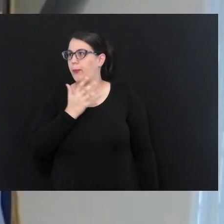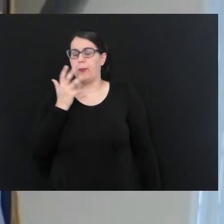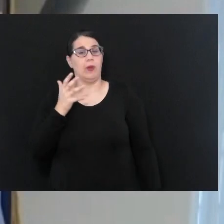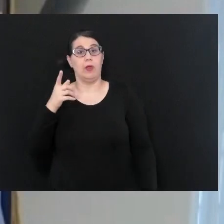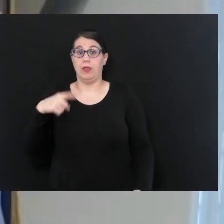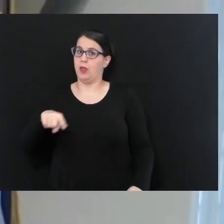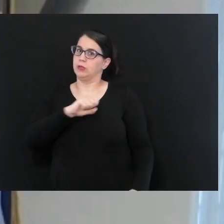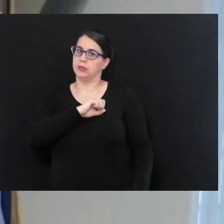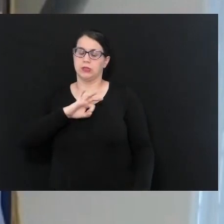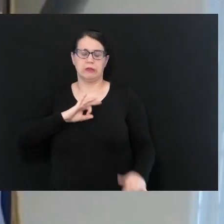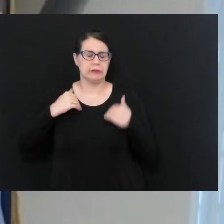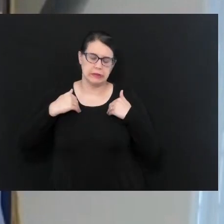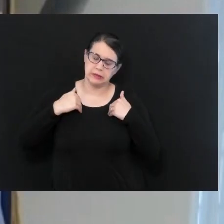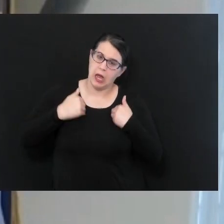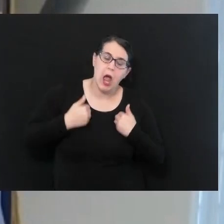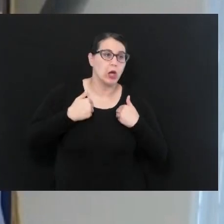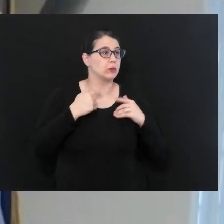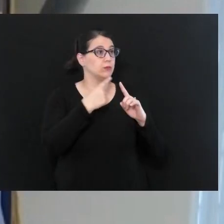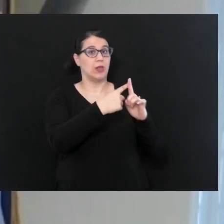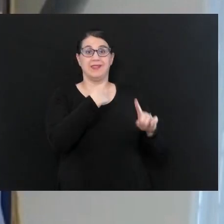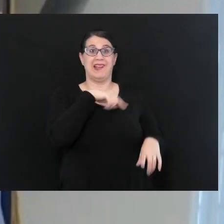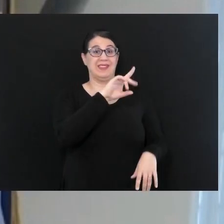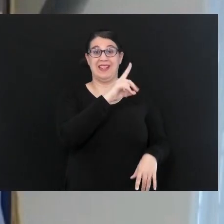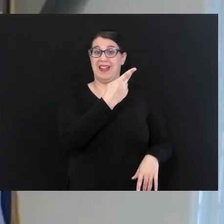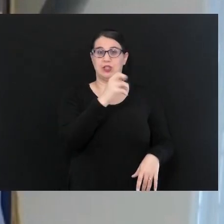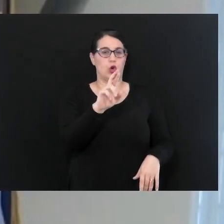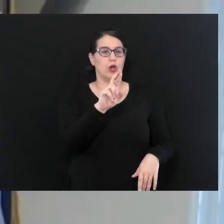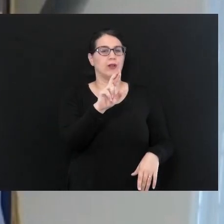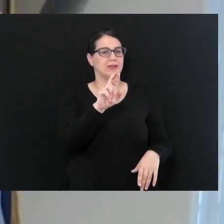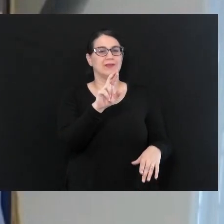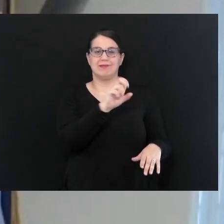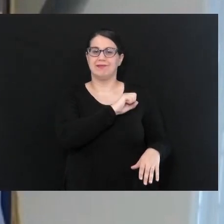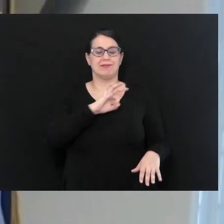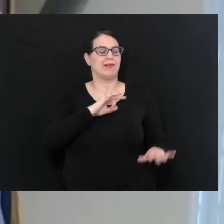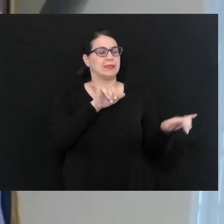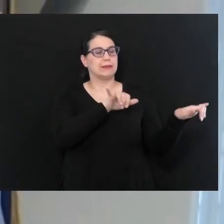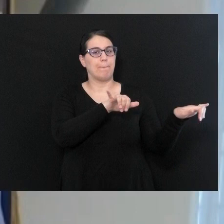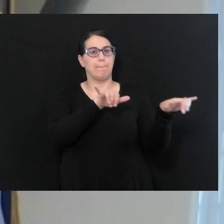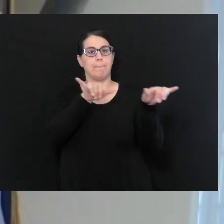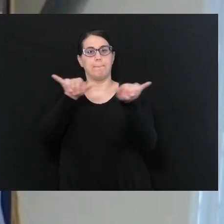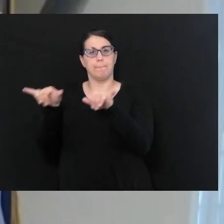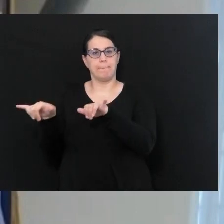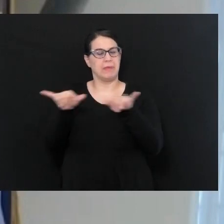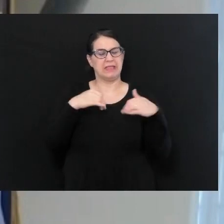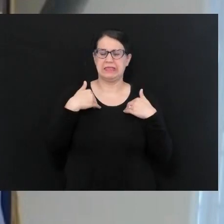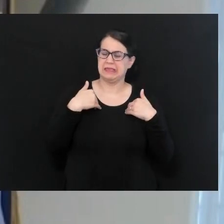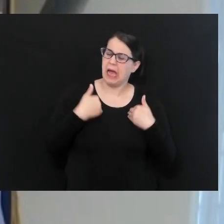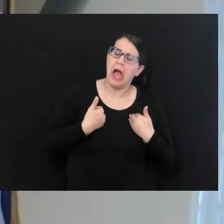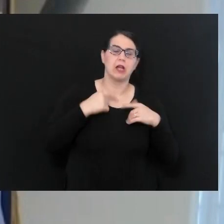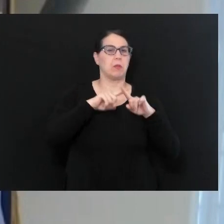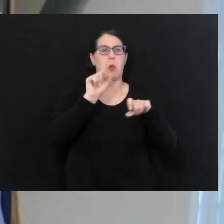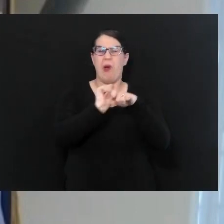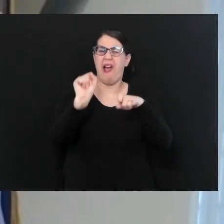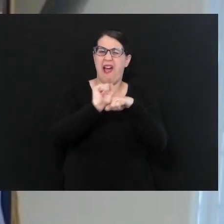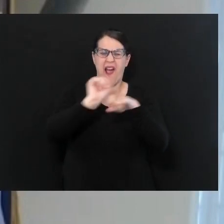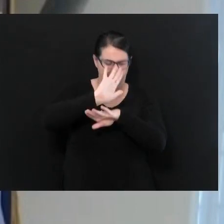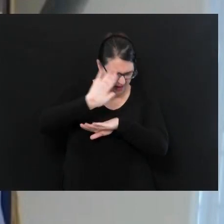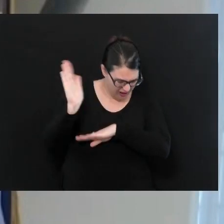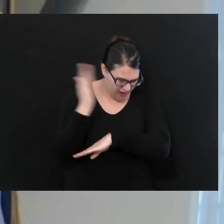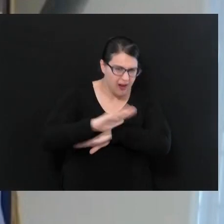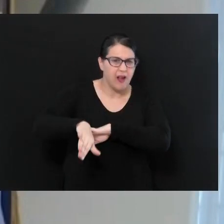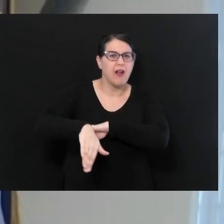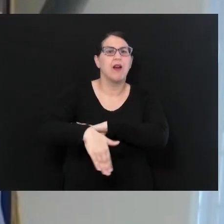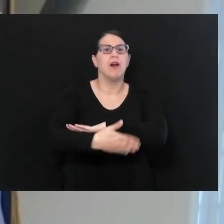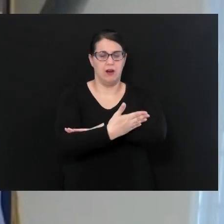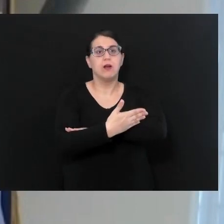at DHHR. I just want to thank everyone for what they're doing. We are doing well right now, as Dr. Marsh